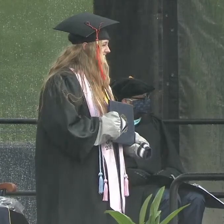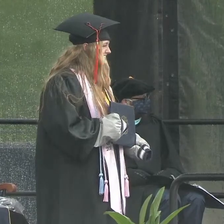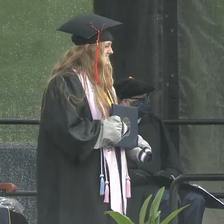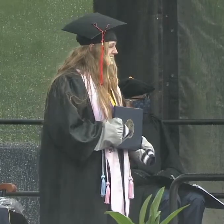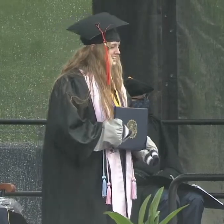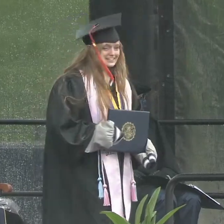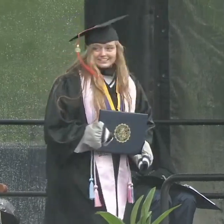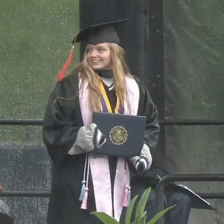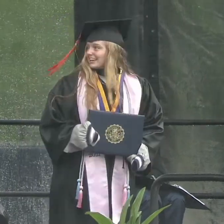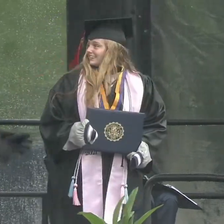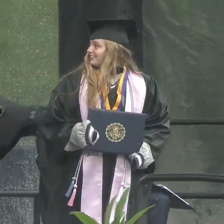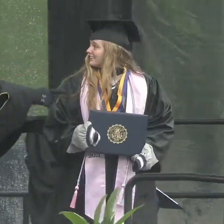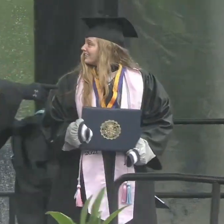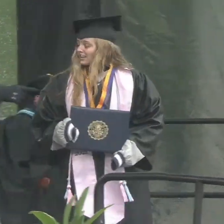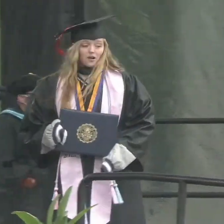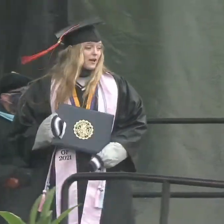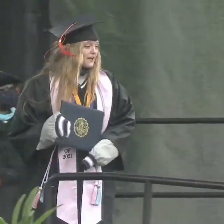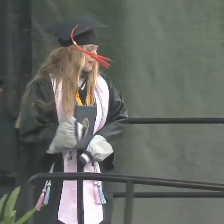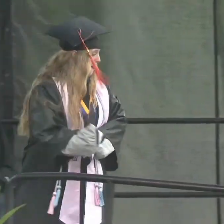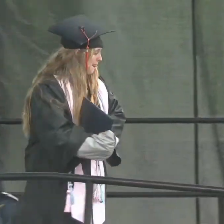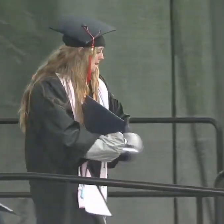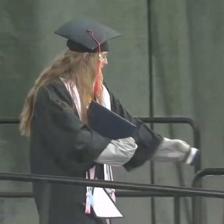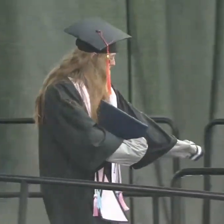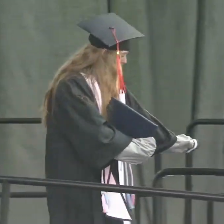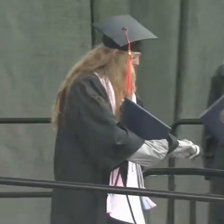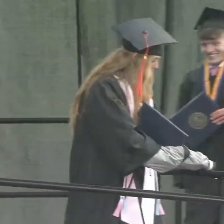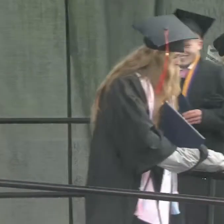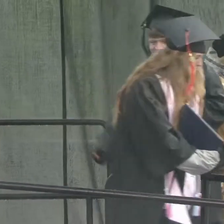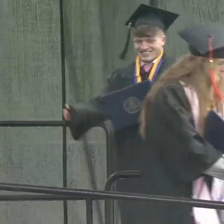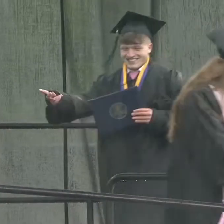Garland E. Bricker.